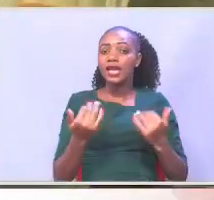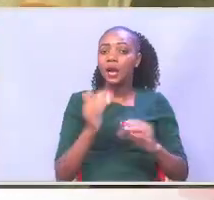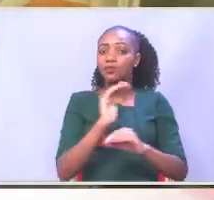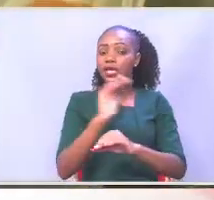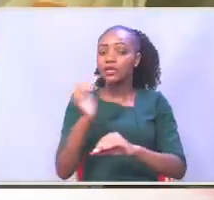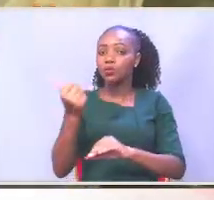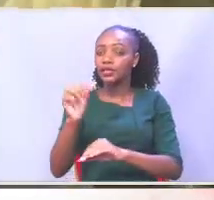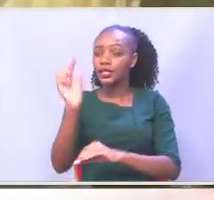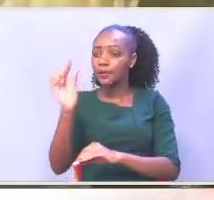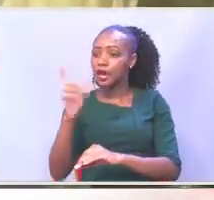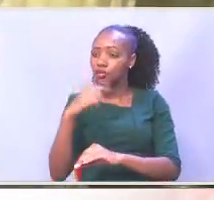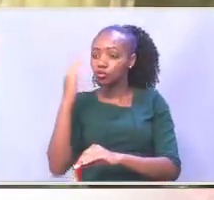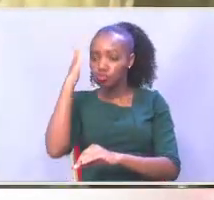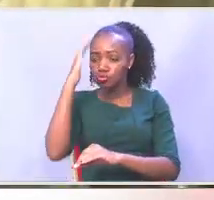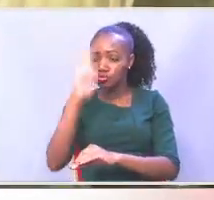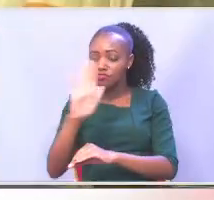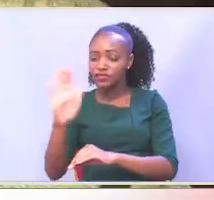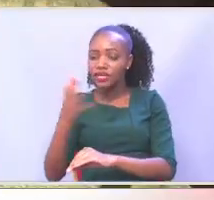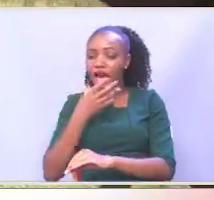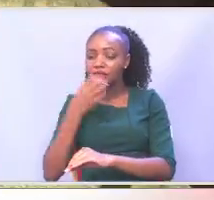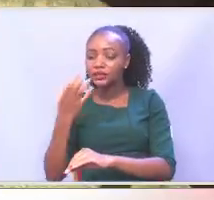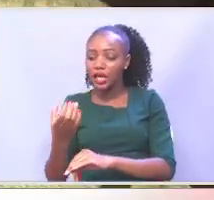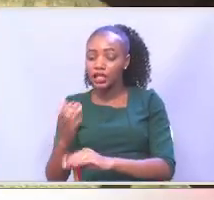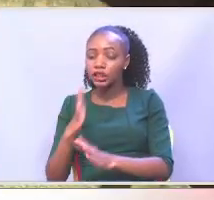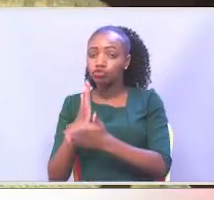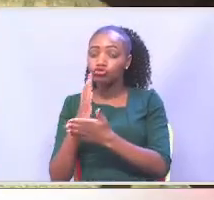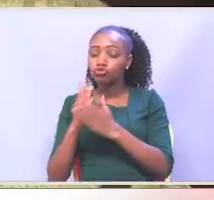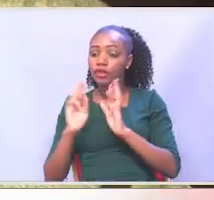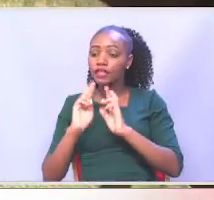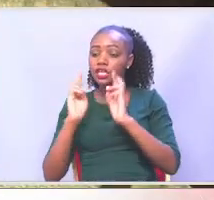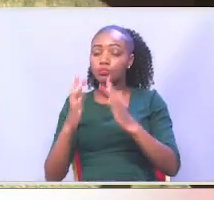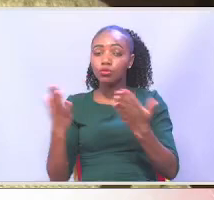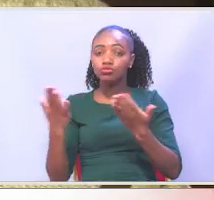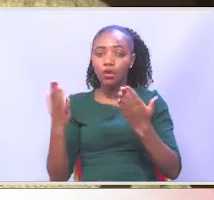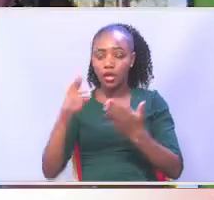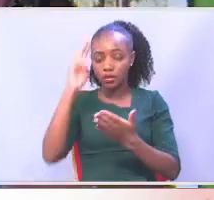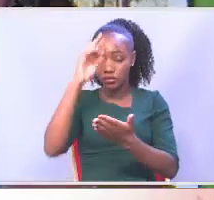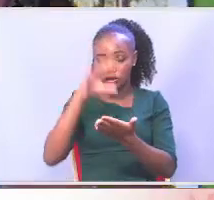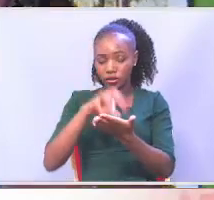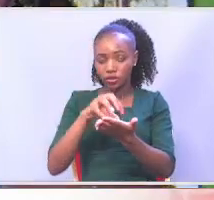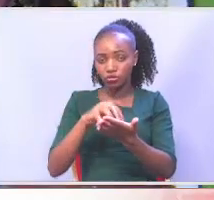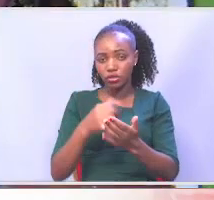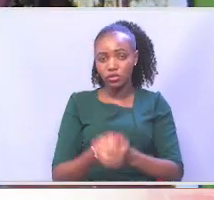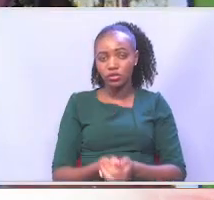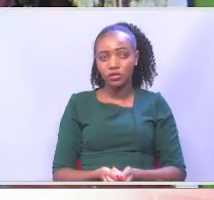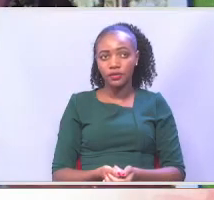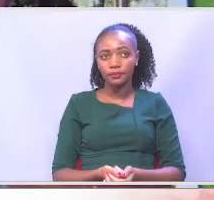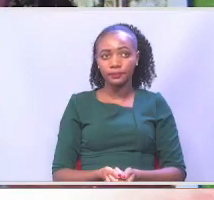on anyone who knows of their son's whereabouts to report the matter to the nearest police